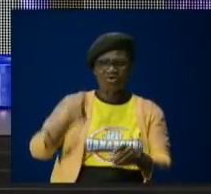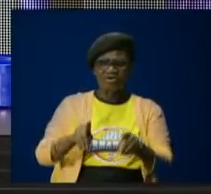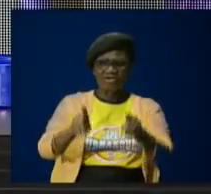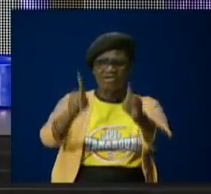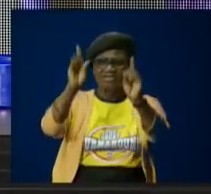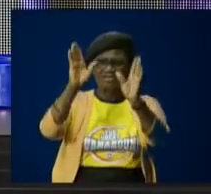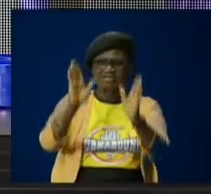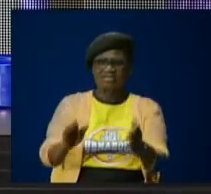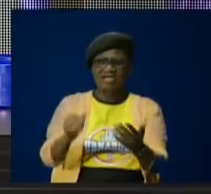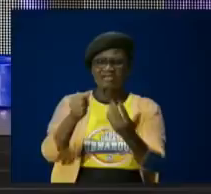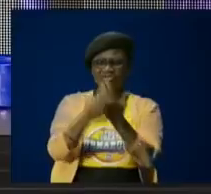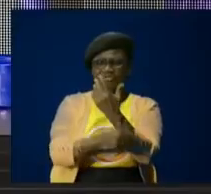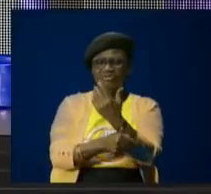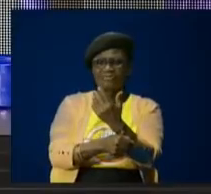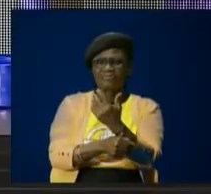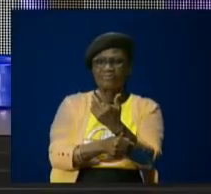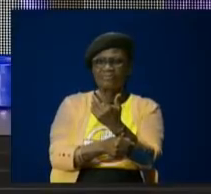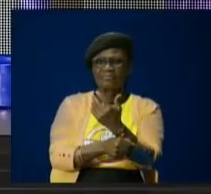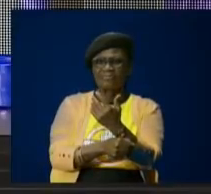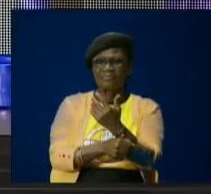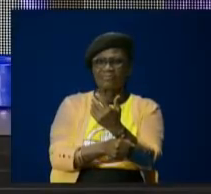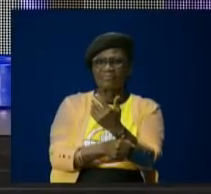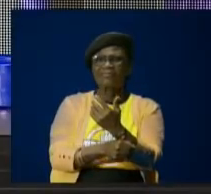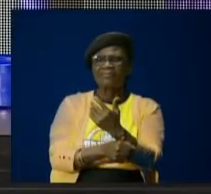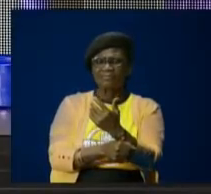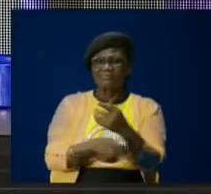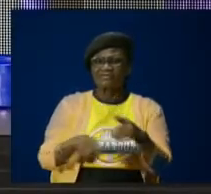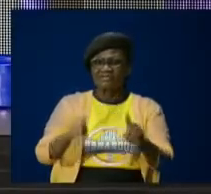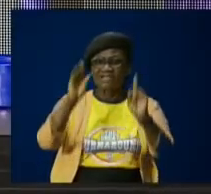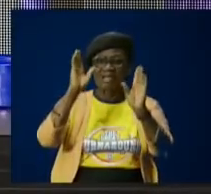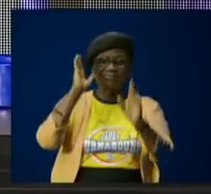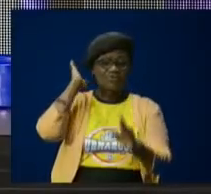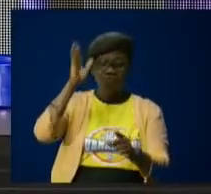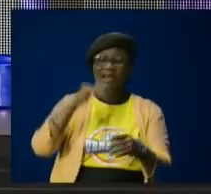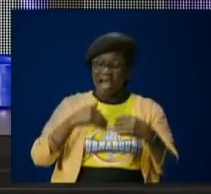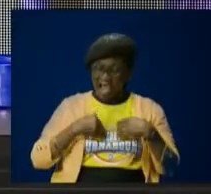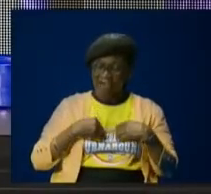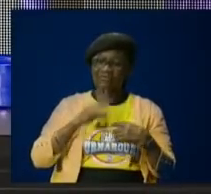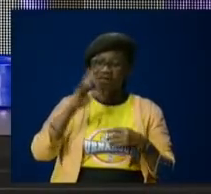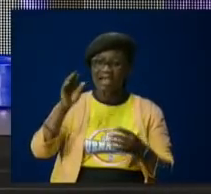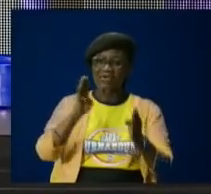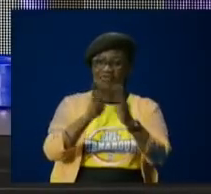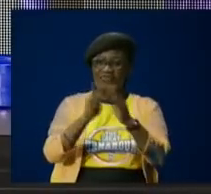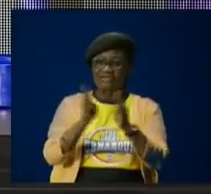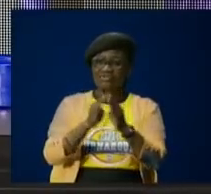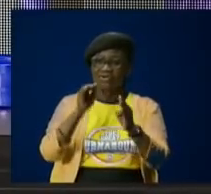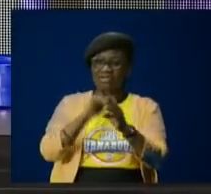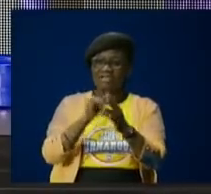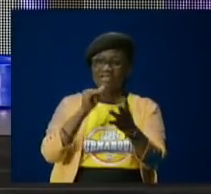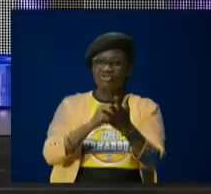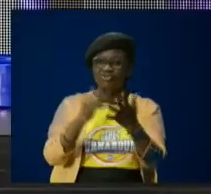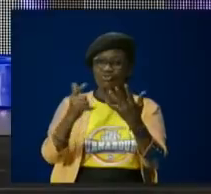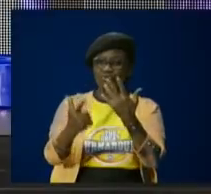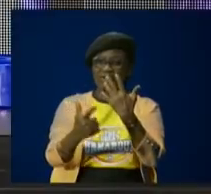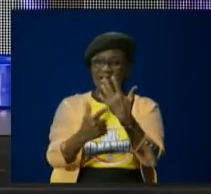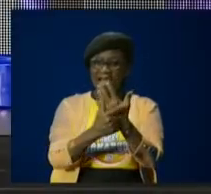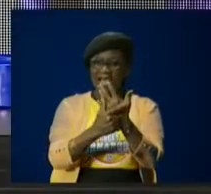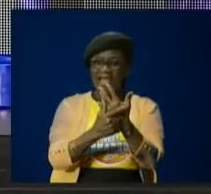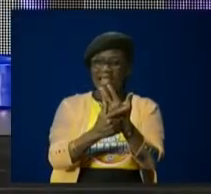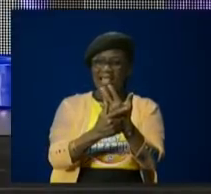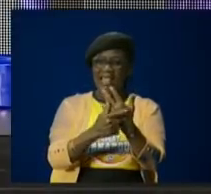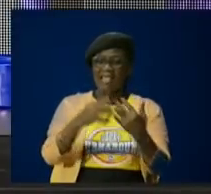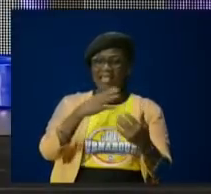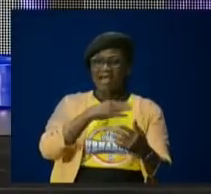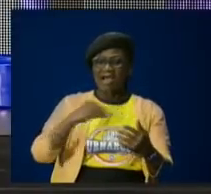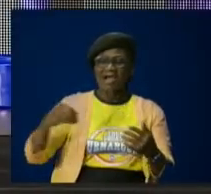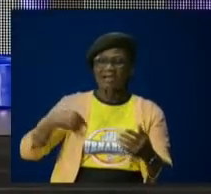be having their convention in July, and we expect everybody who had ever